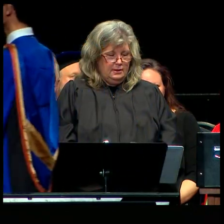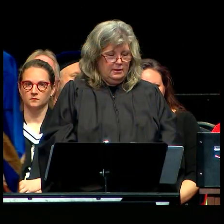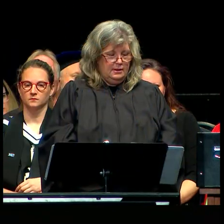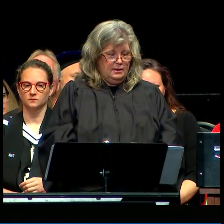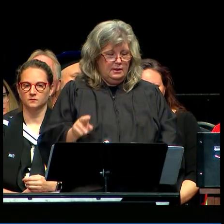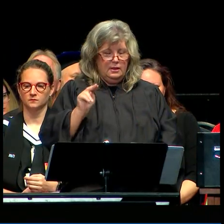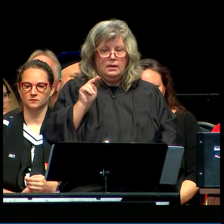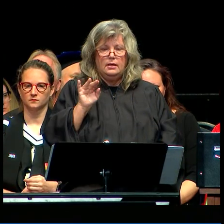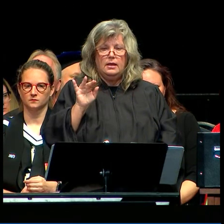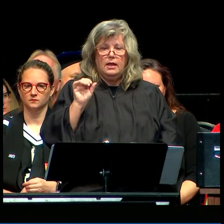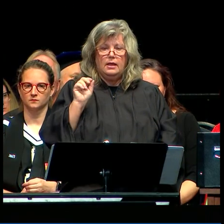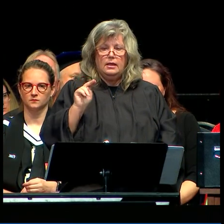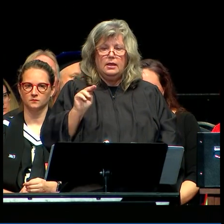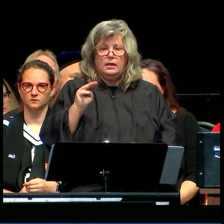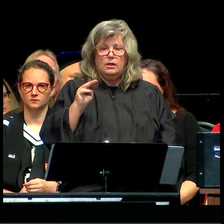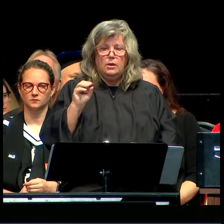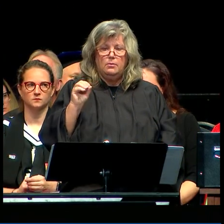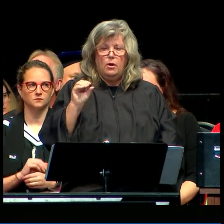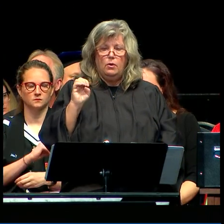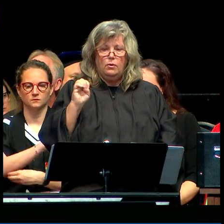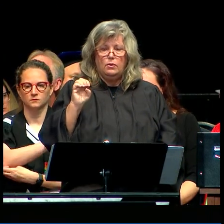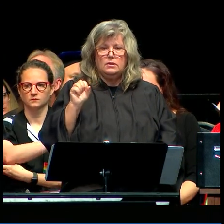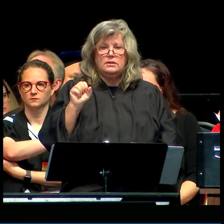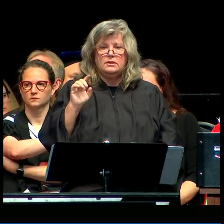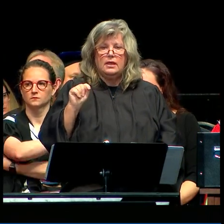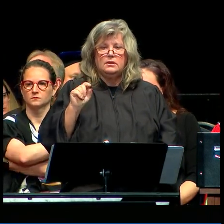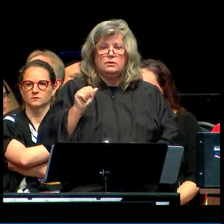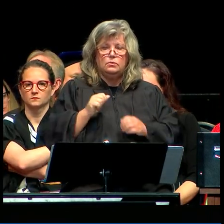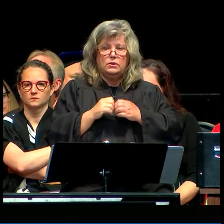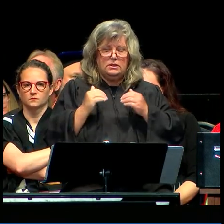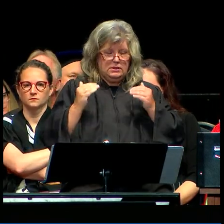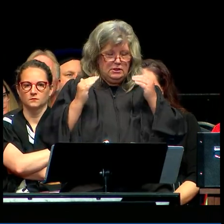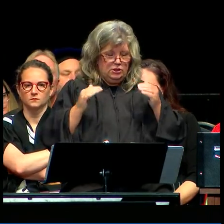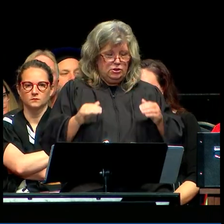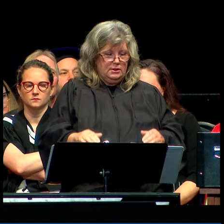Nayan Moset, with distinction.